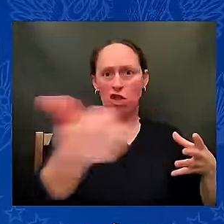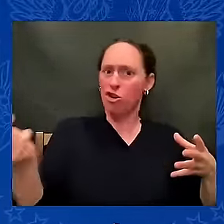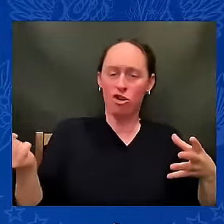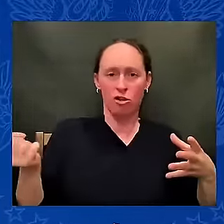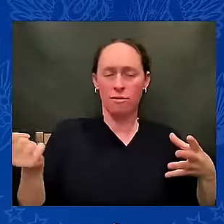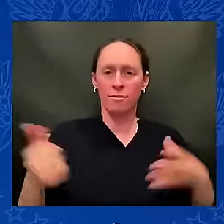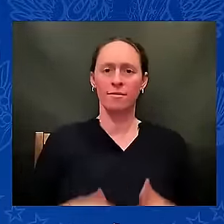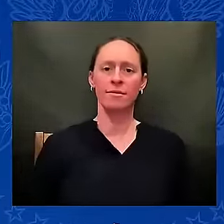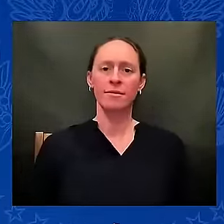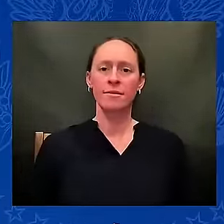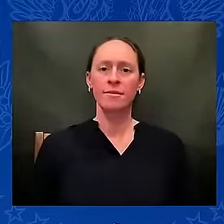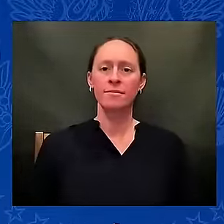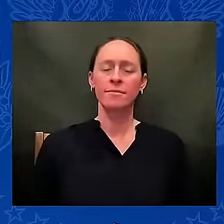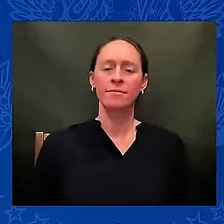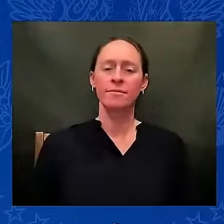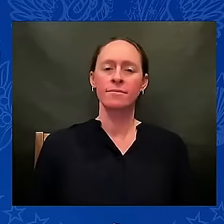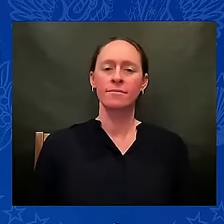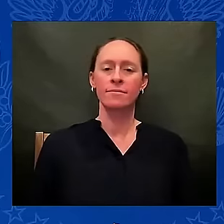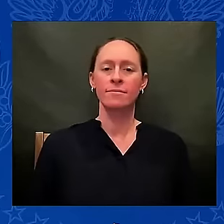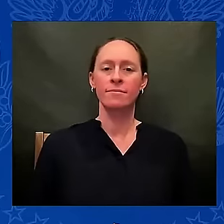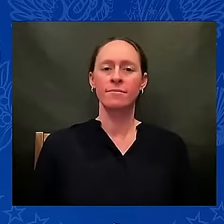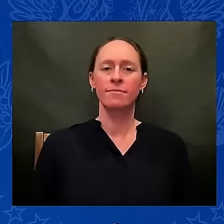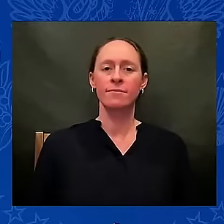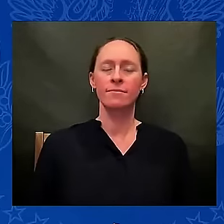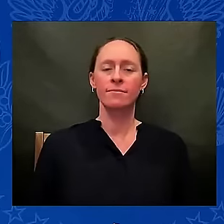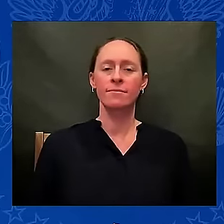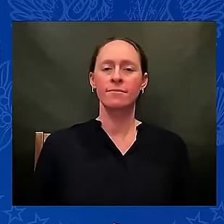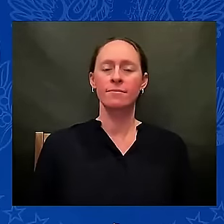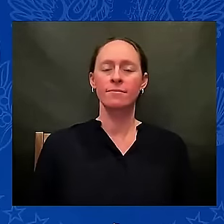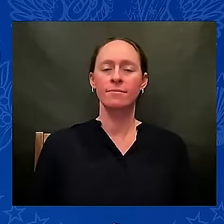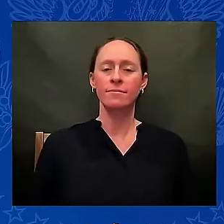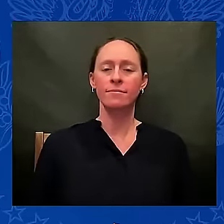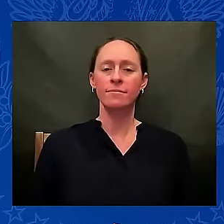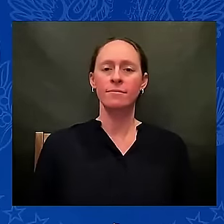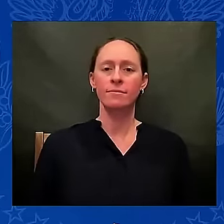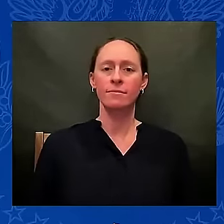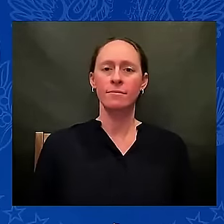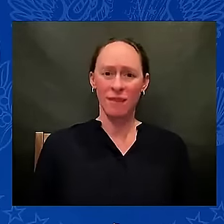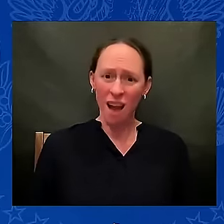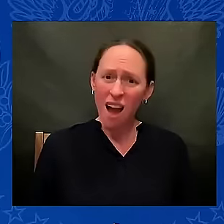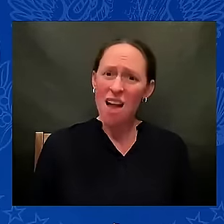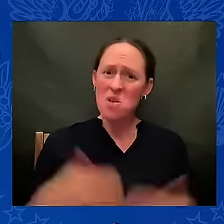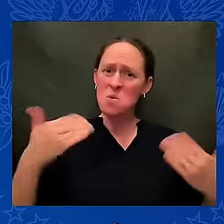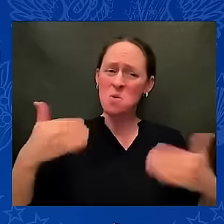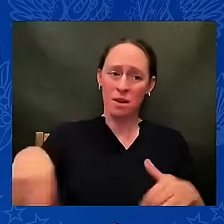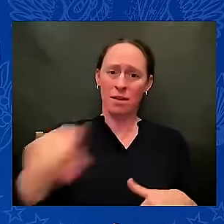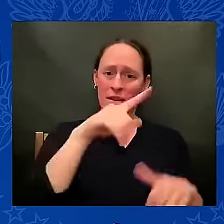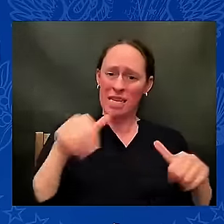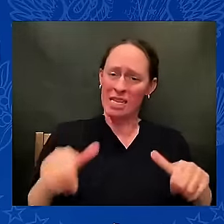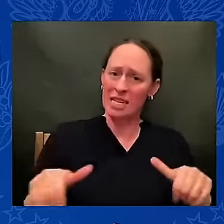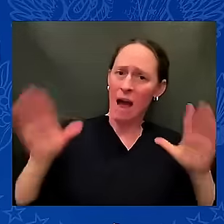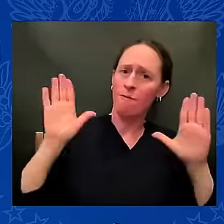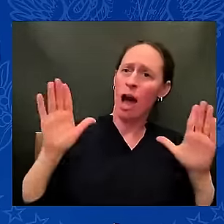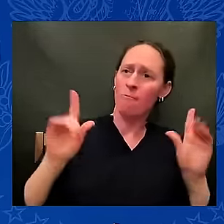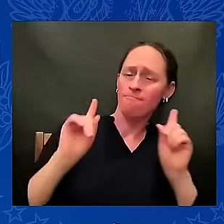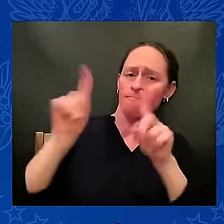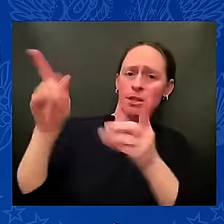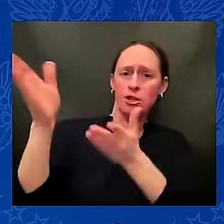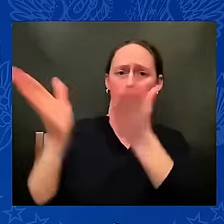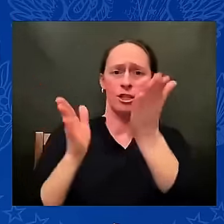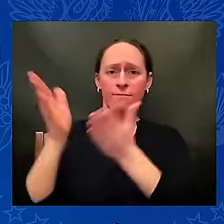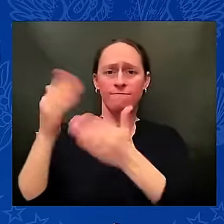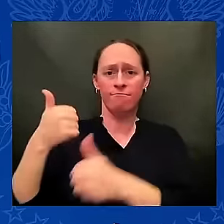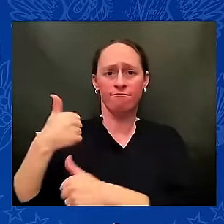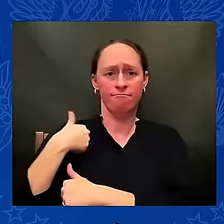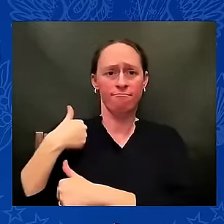Many haven't paid the ultimate sacrifice in every war since our founding. To all of you, thank you. Thank you for serving in so